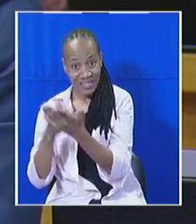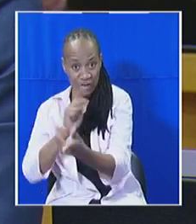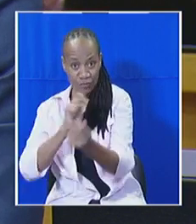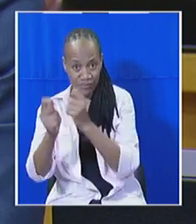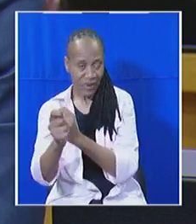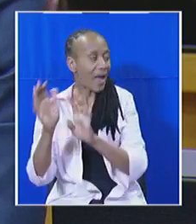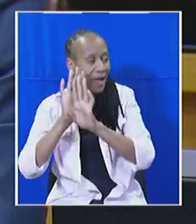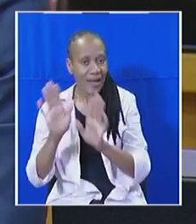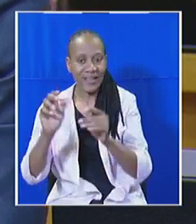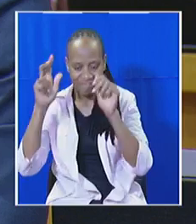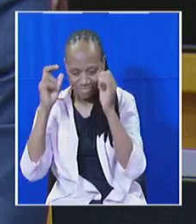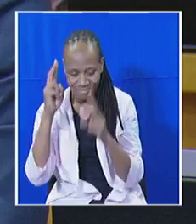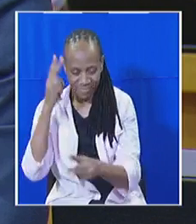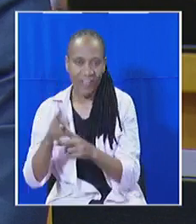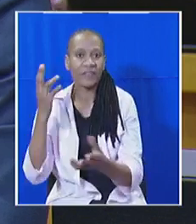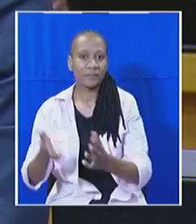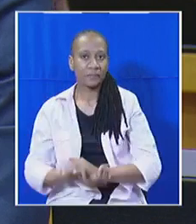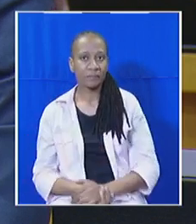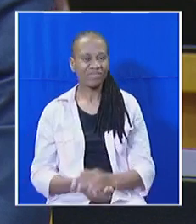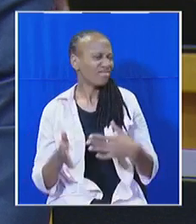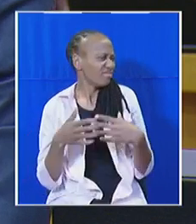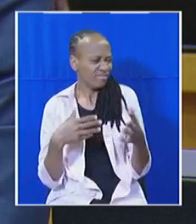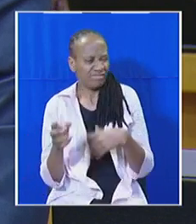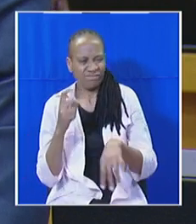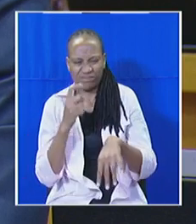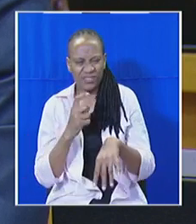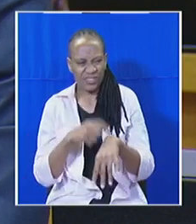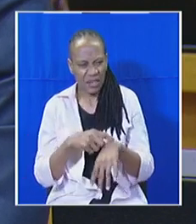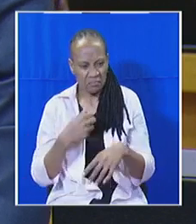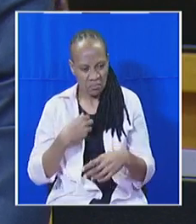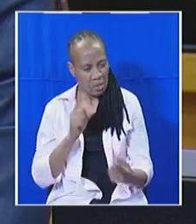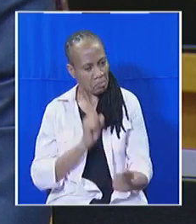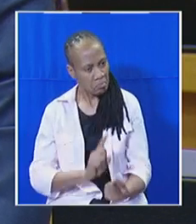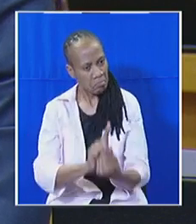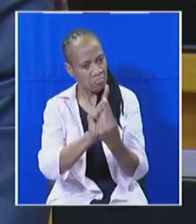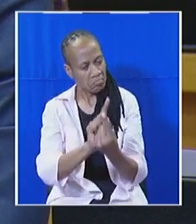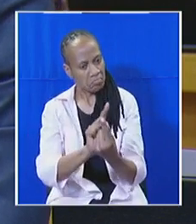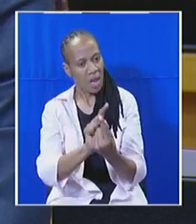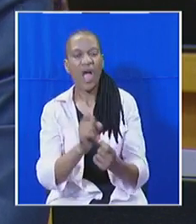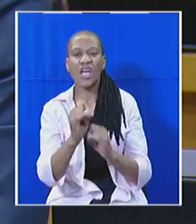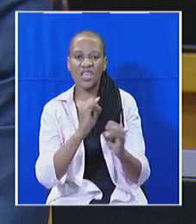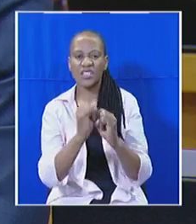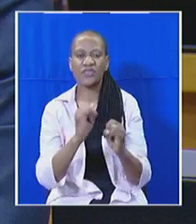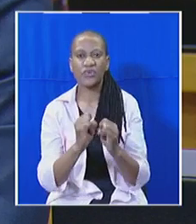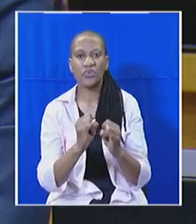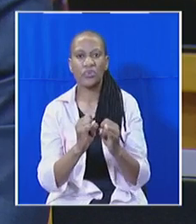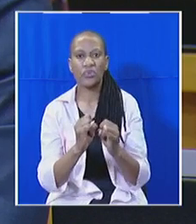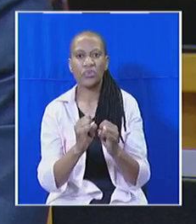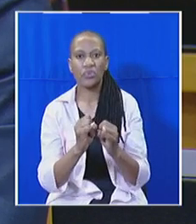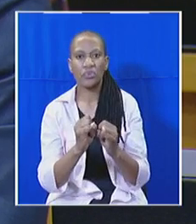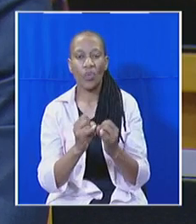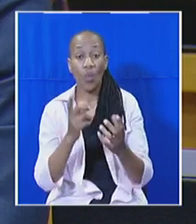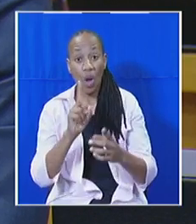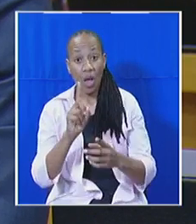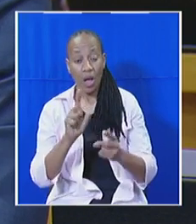what is important. I'm ready anytime to go to the studio, speak to Robert Marawa or whoever, and clarify